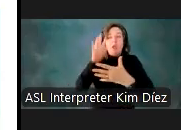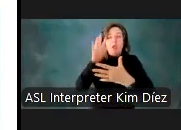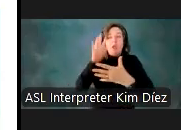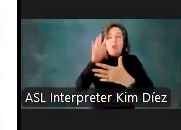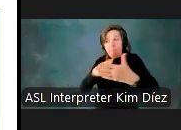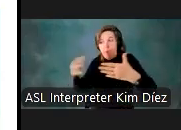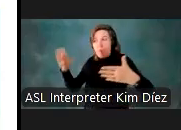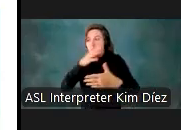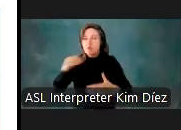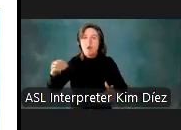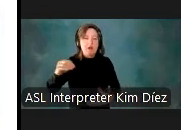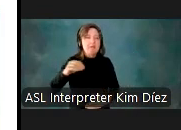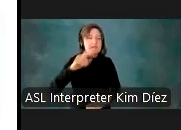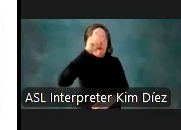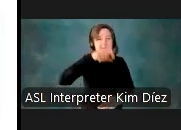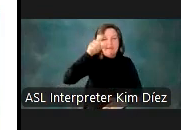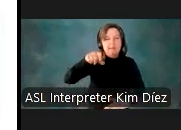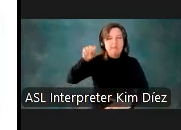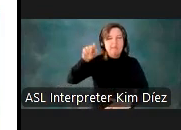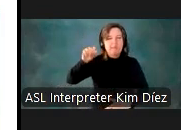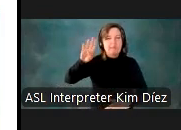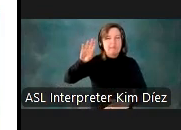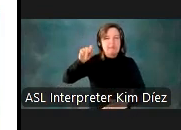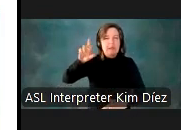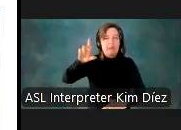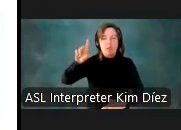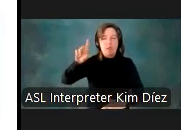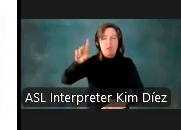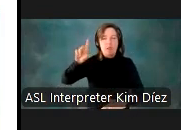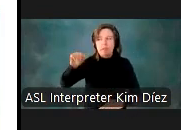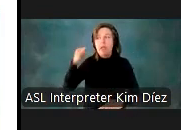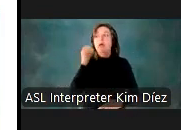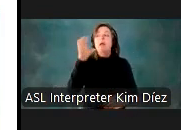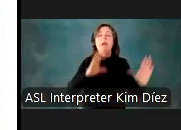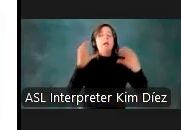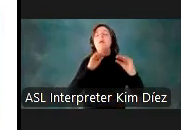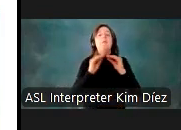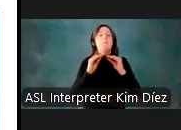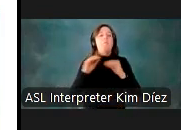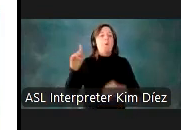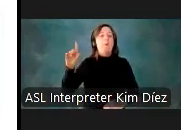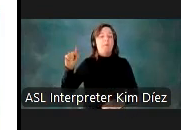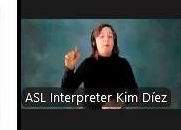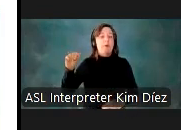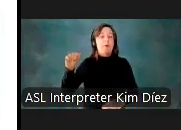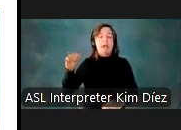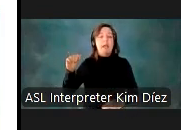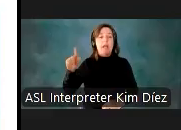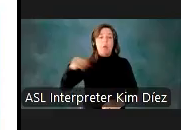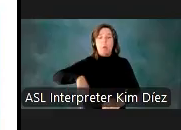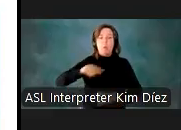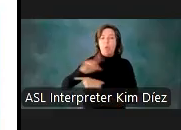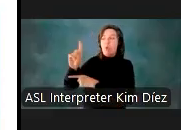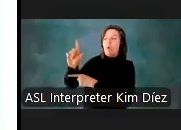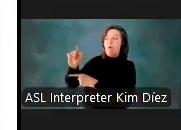more information rather than data, we always say in NRCS we're data rich and information poor. Well, to